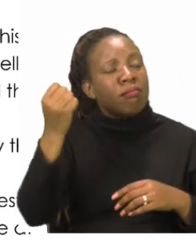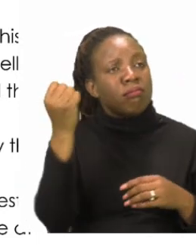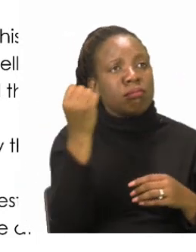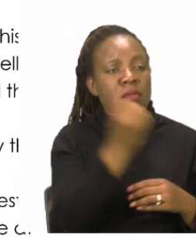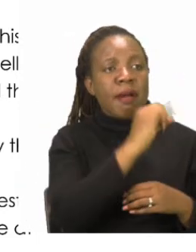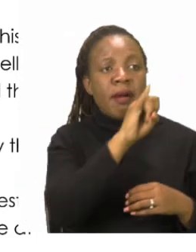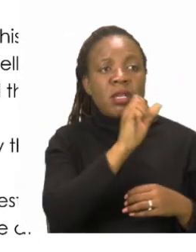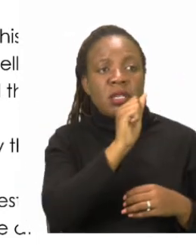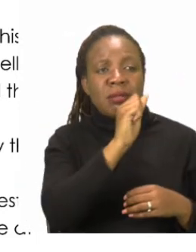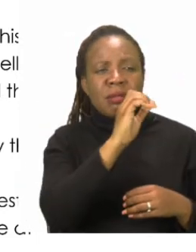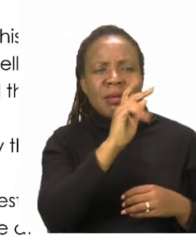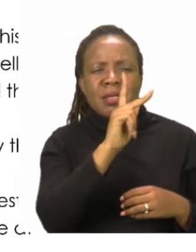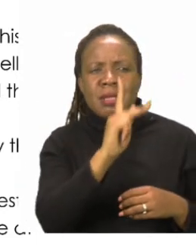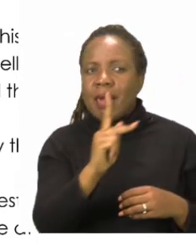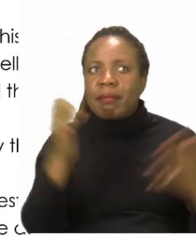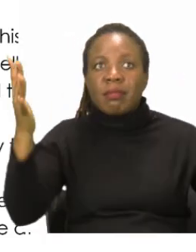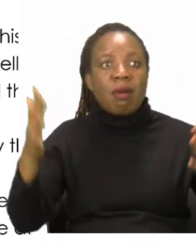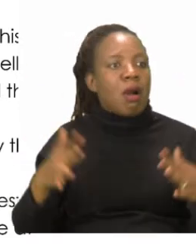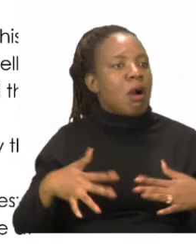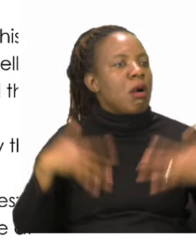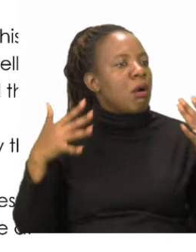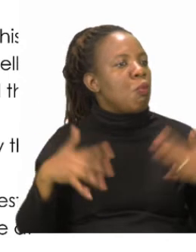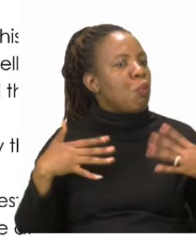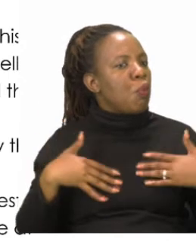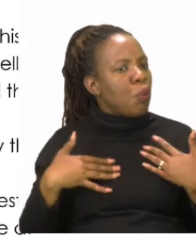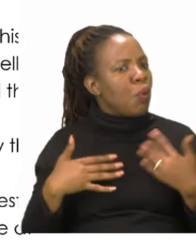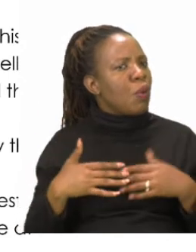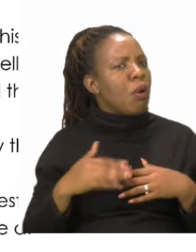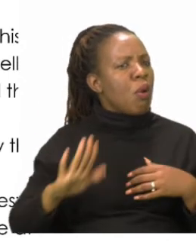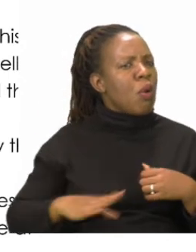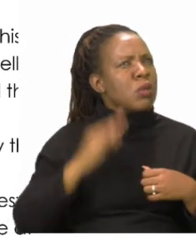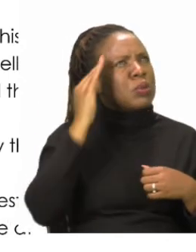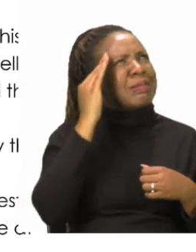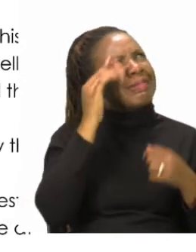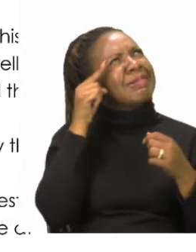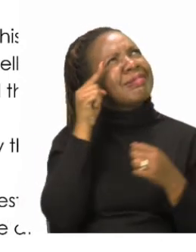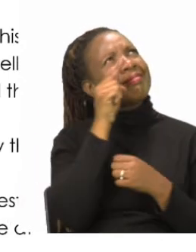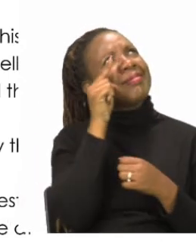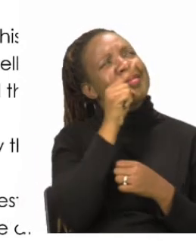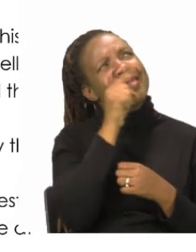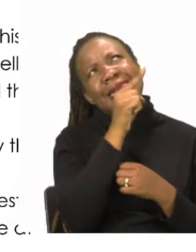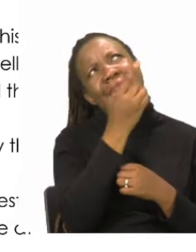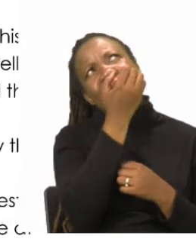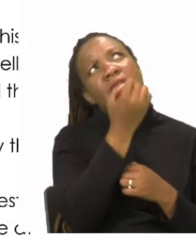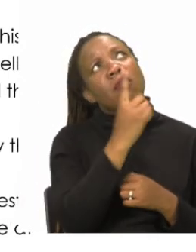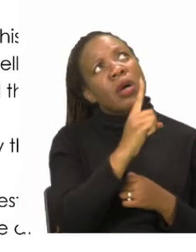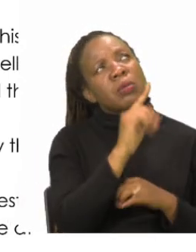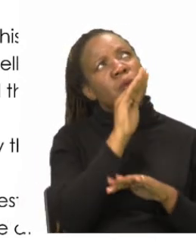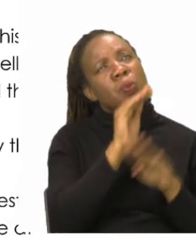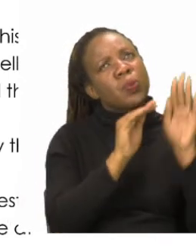and wanted to know what would be there at the top of the beanstalk. He began to climb